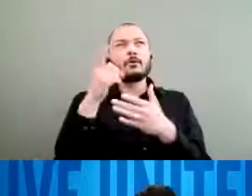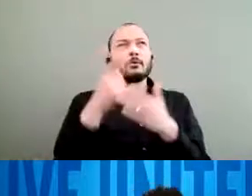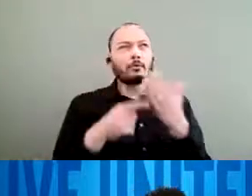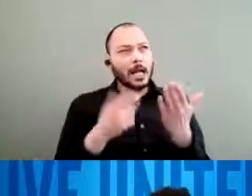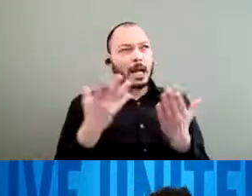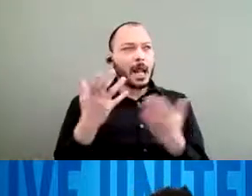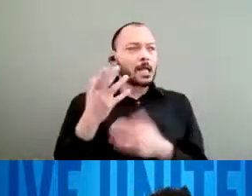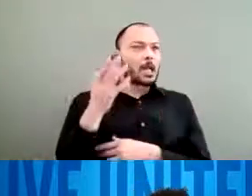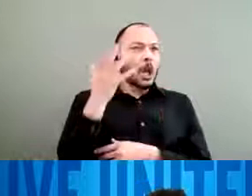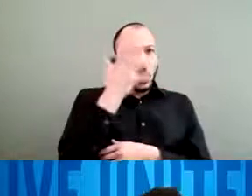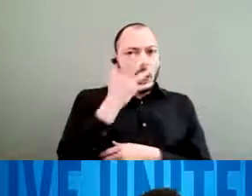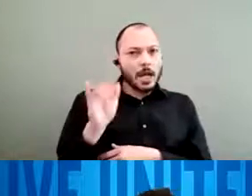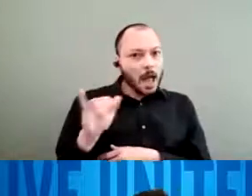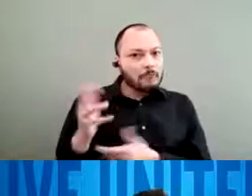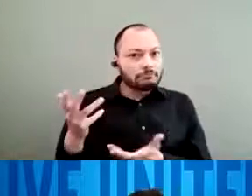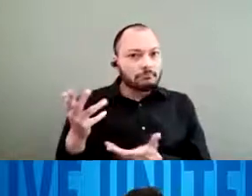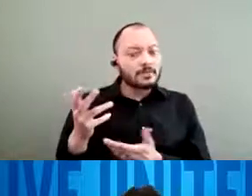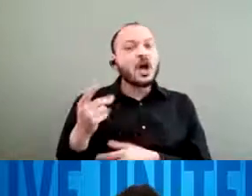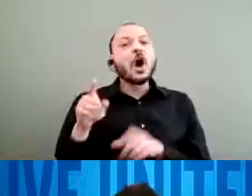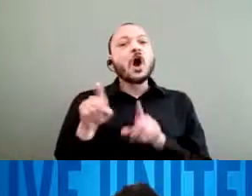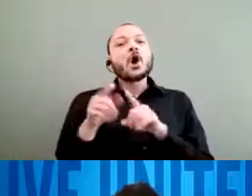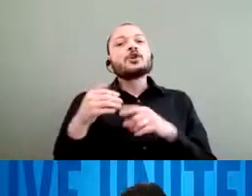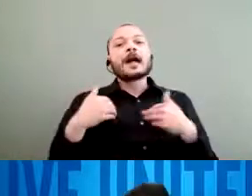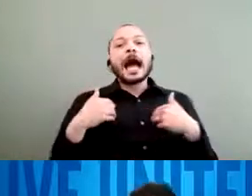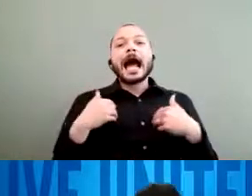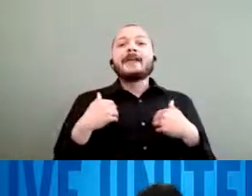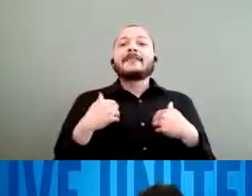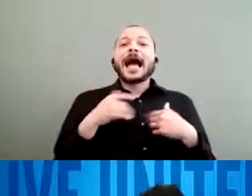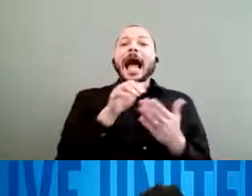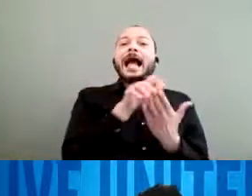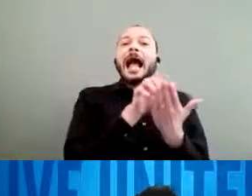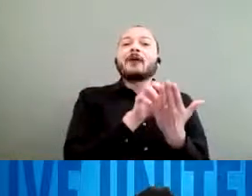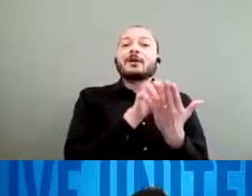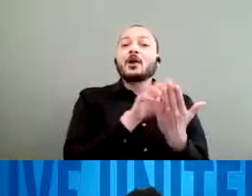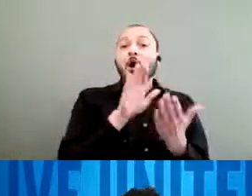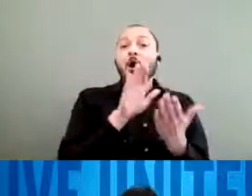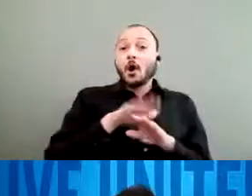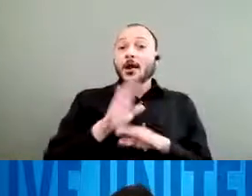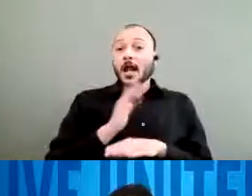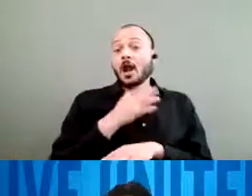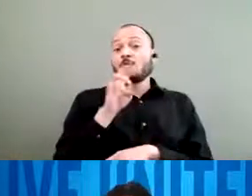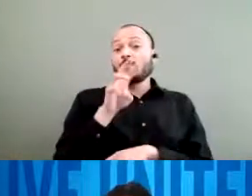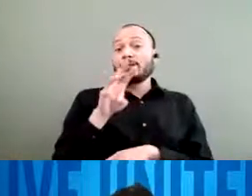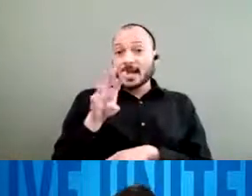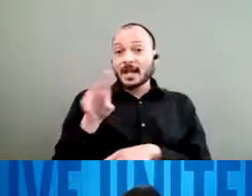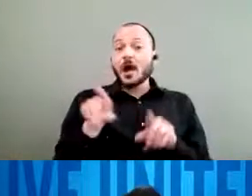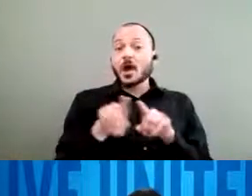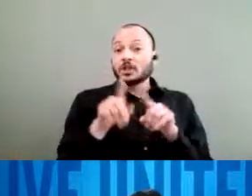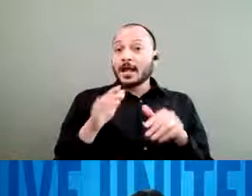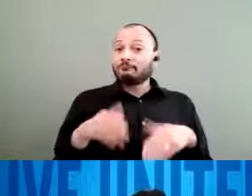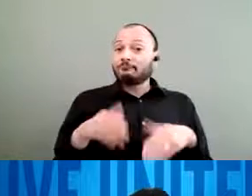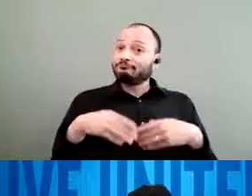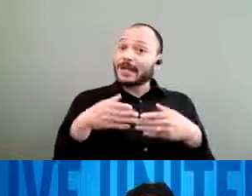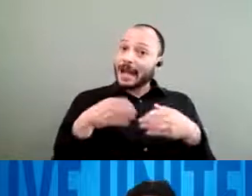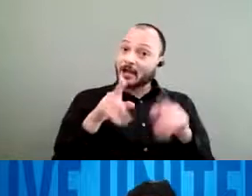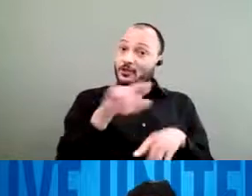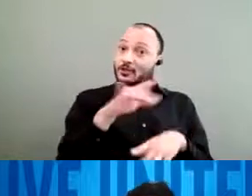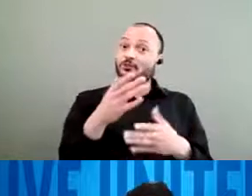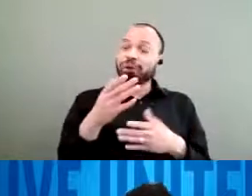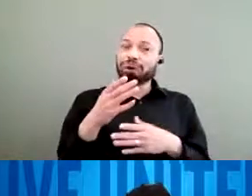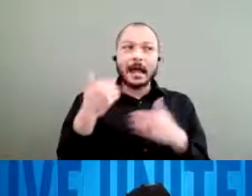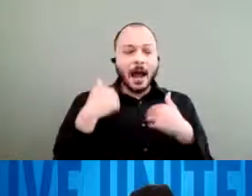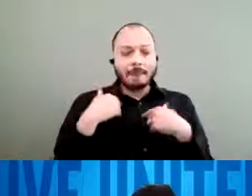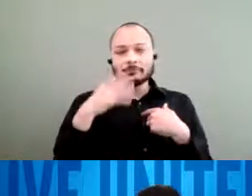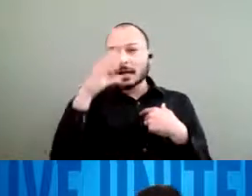going to look like. We also have a calculator on our website too that will allow you to get an estimate or an idea